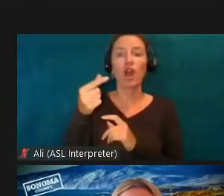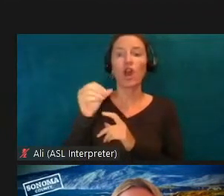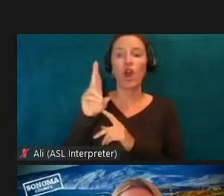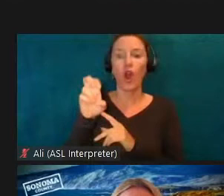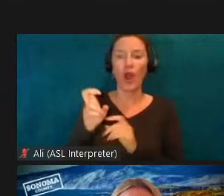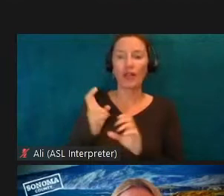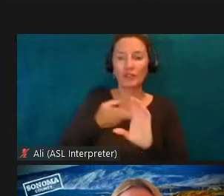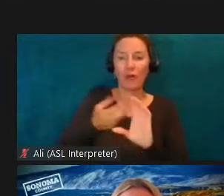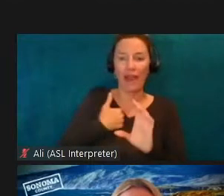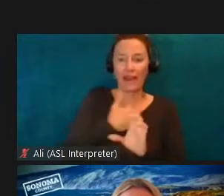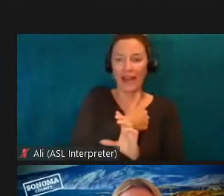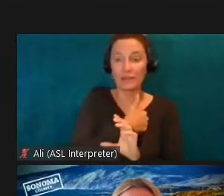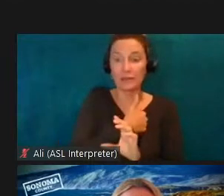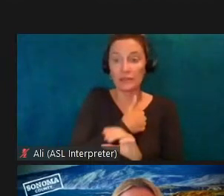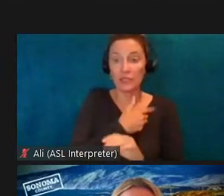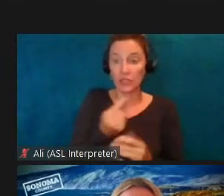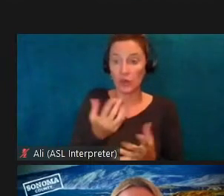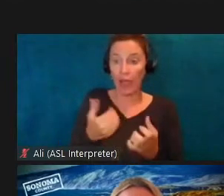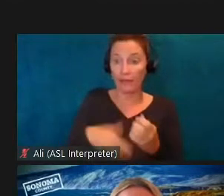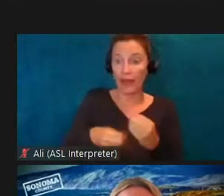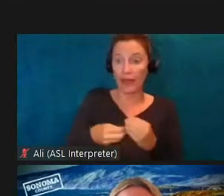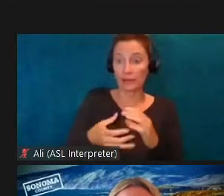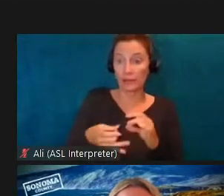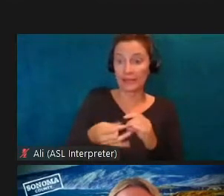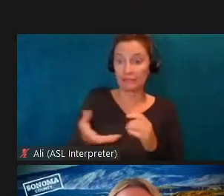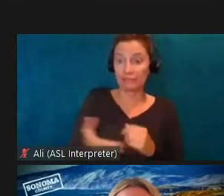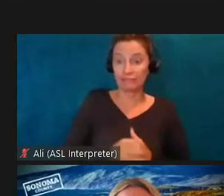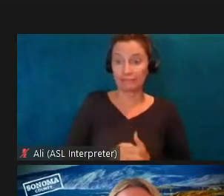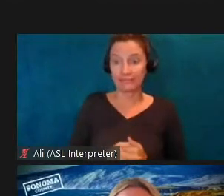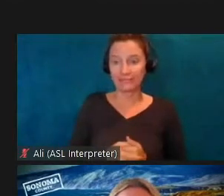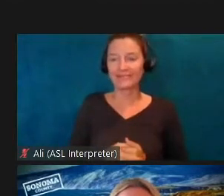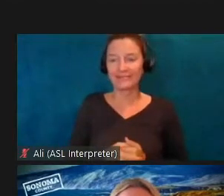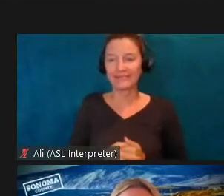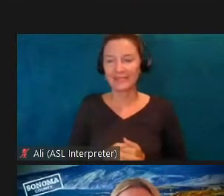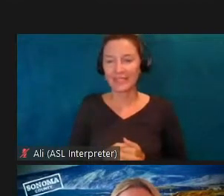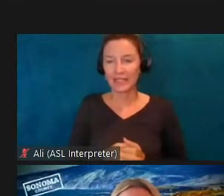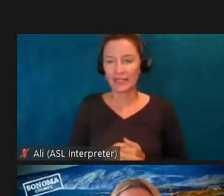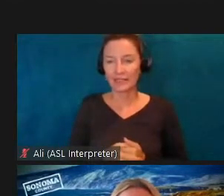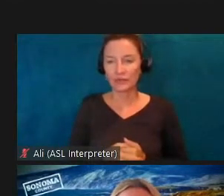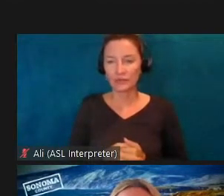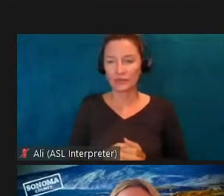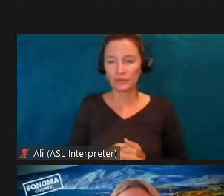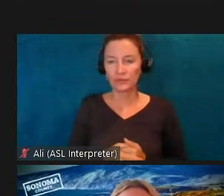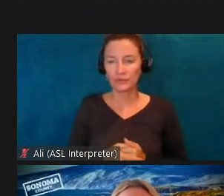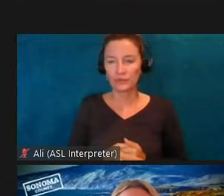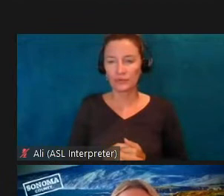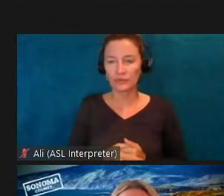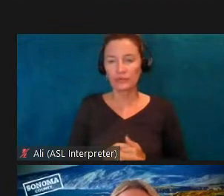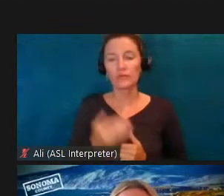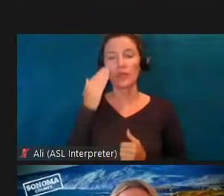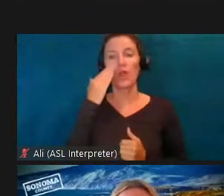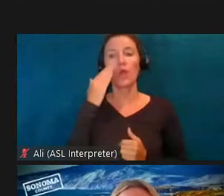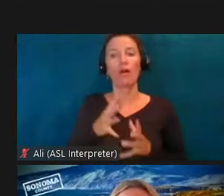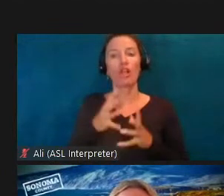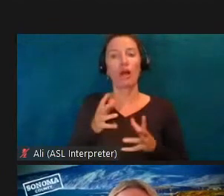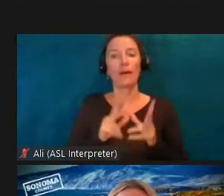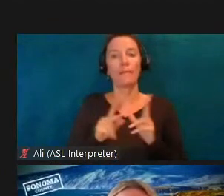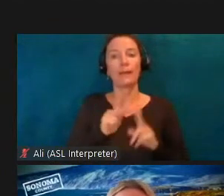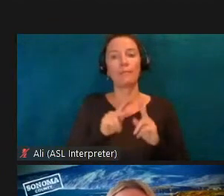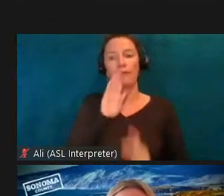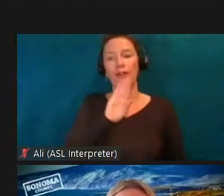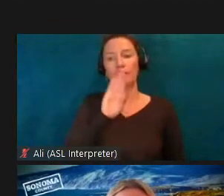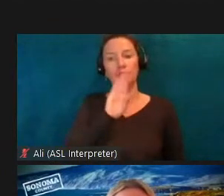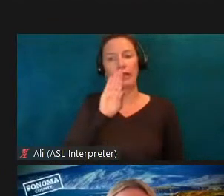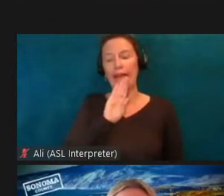Supervisor, you have some thoughts for us? Yeah, just that, I know there's a lot of people who are frustrated that they're not able to get